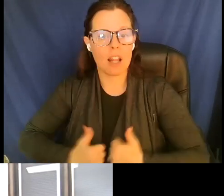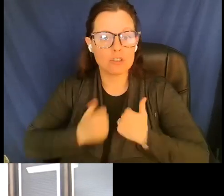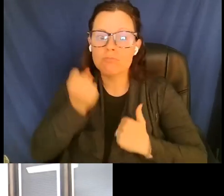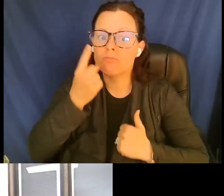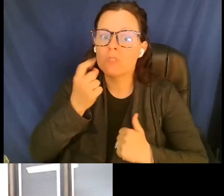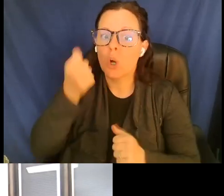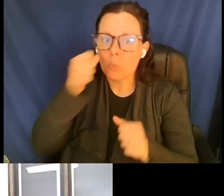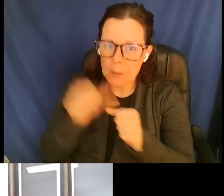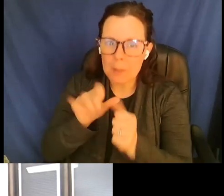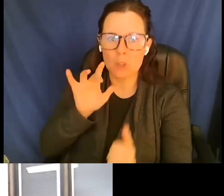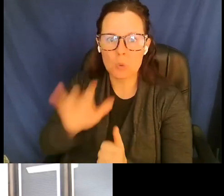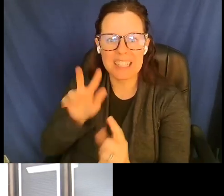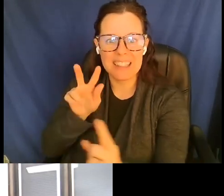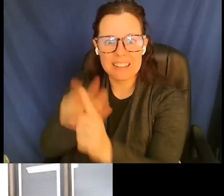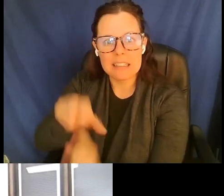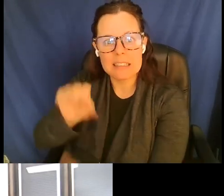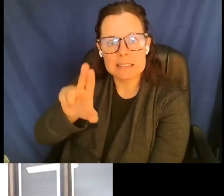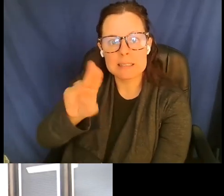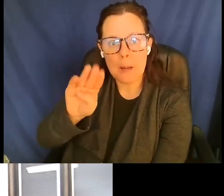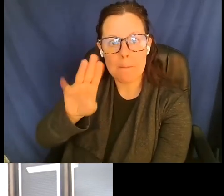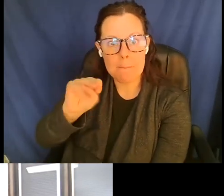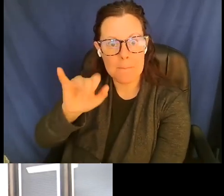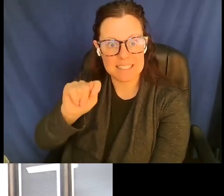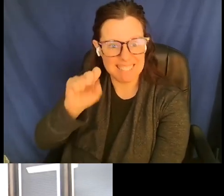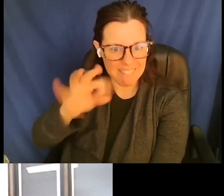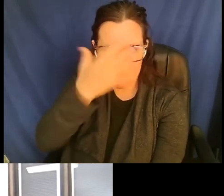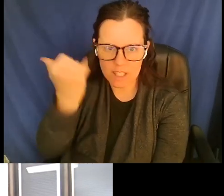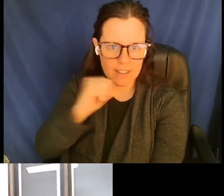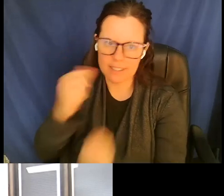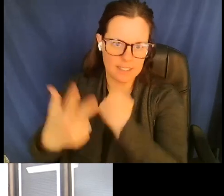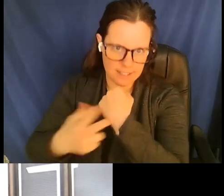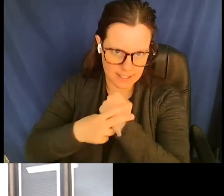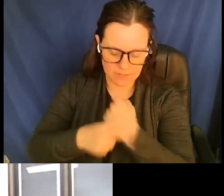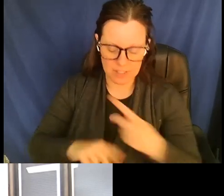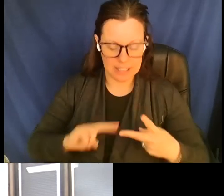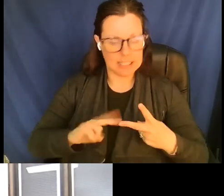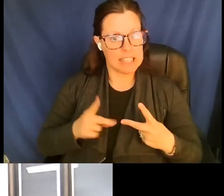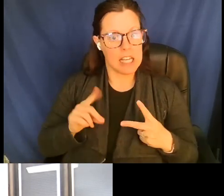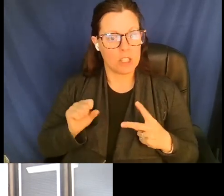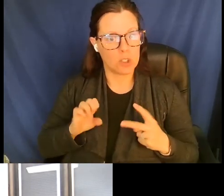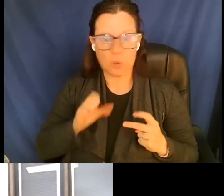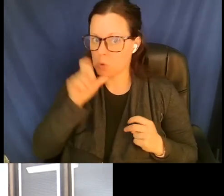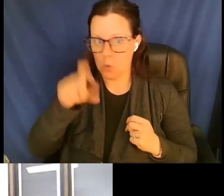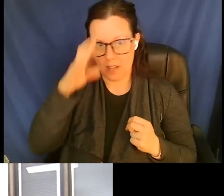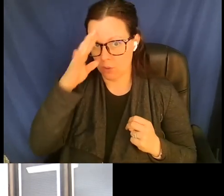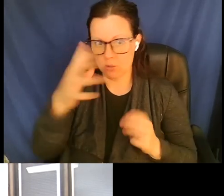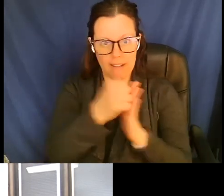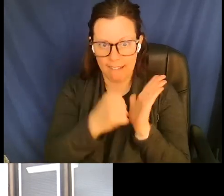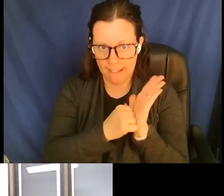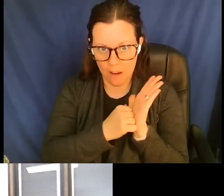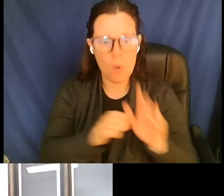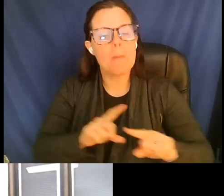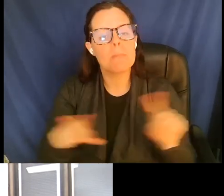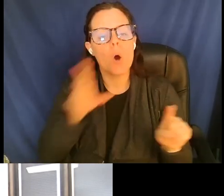or it doesn't get saved. For second doses, you still don't need to sign up for an account, but you will be asked